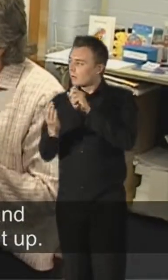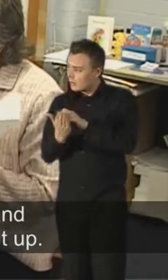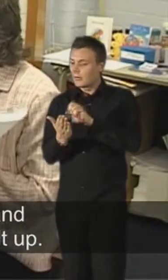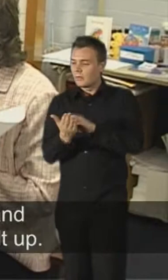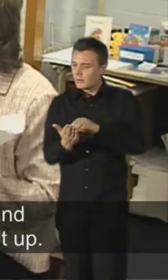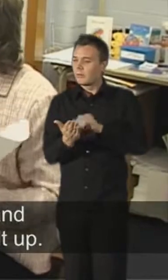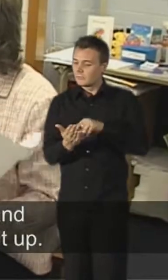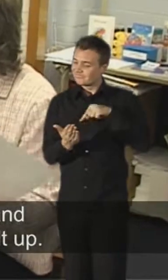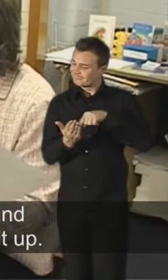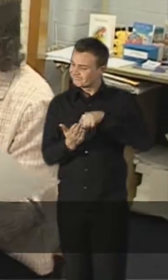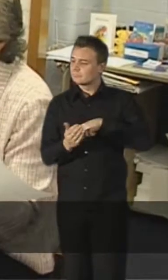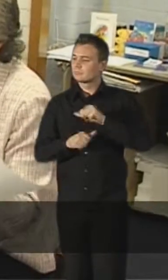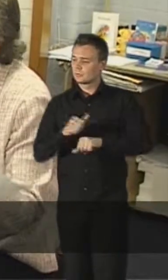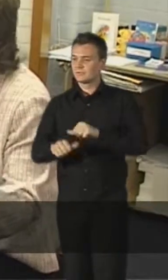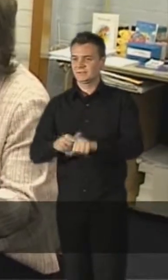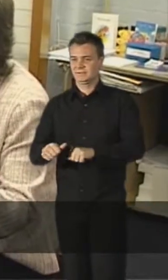up.